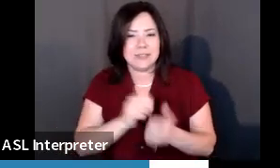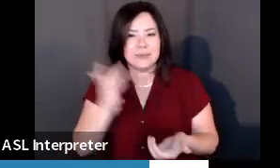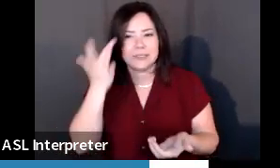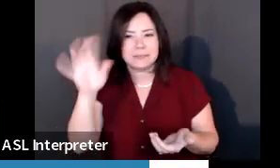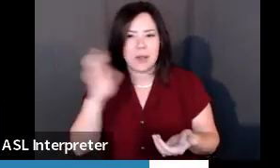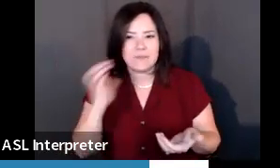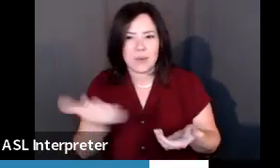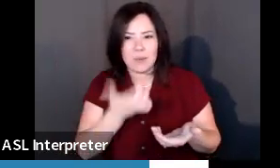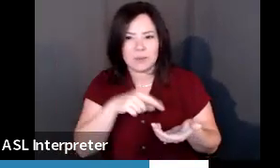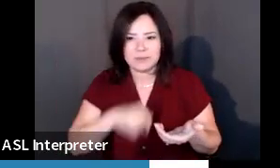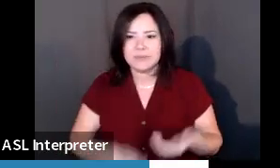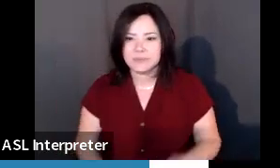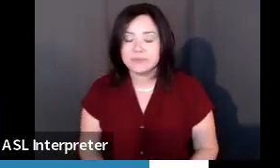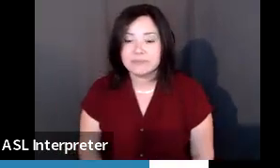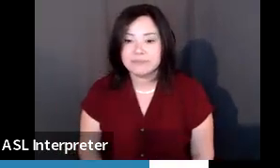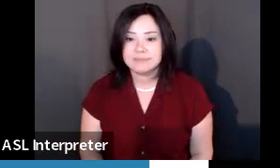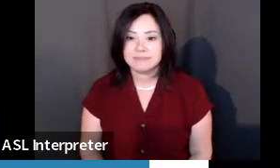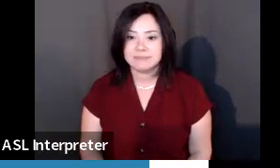smartphone.